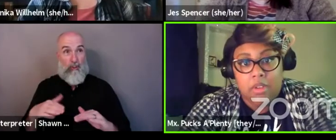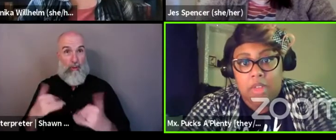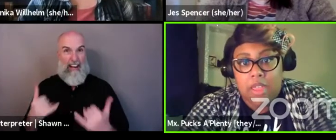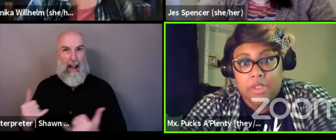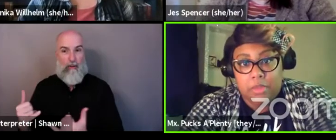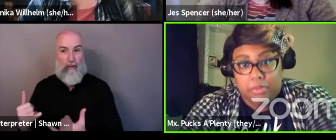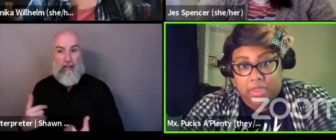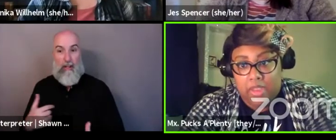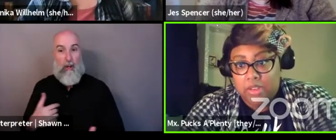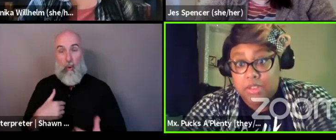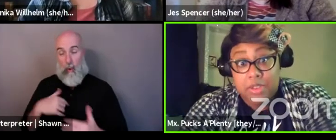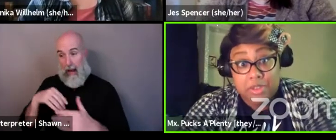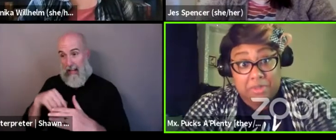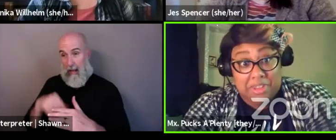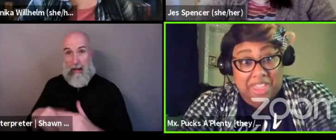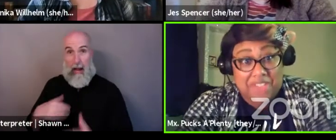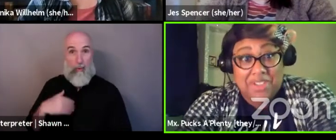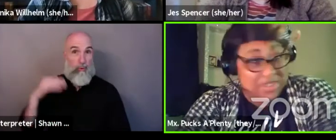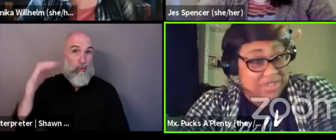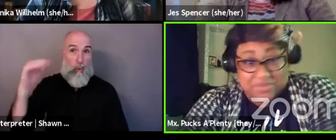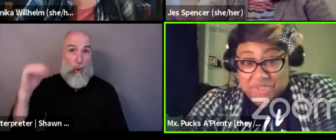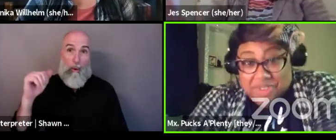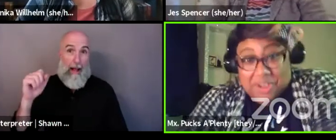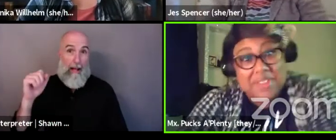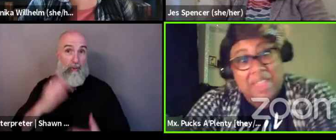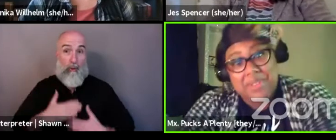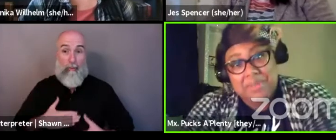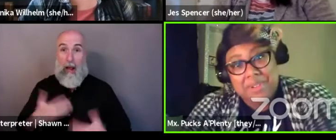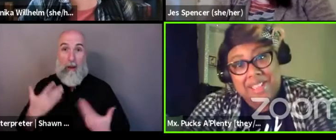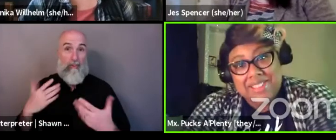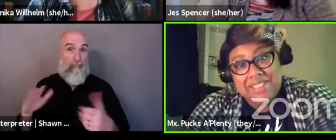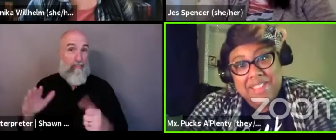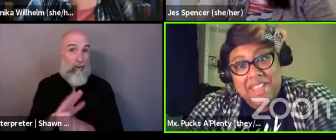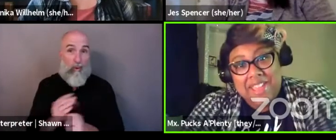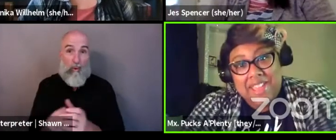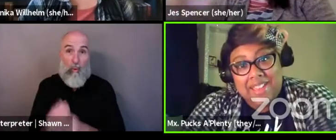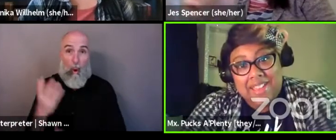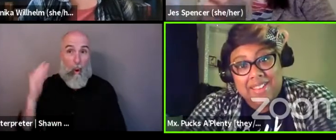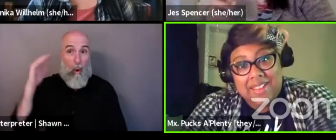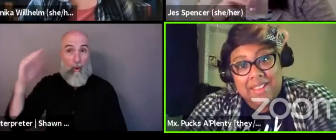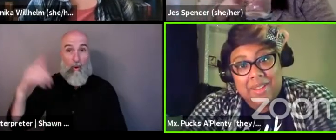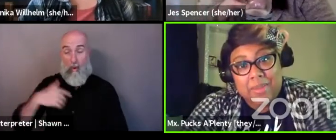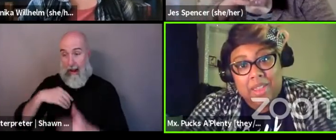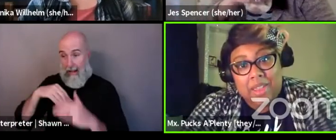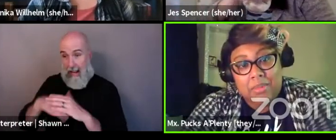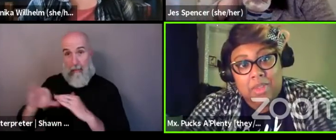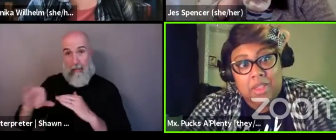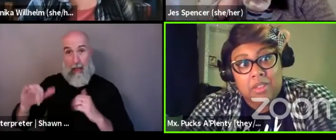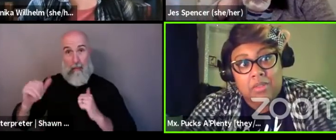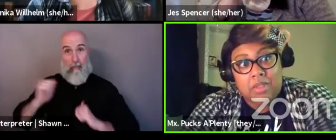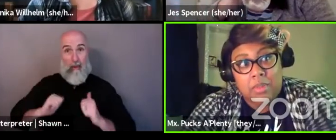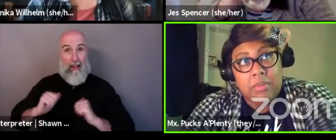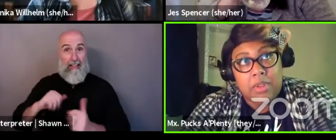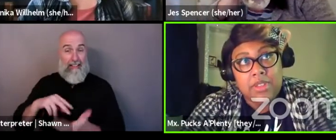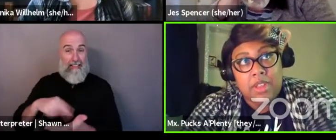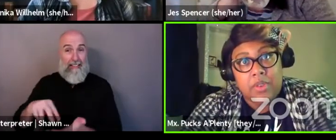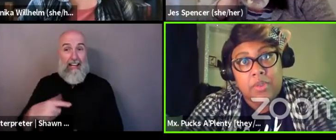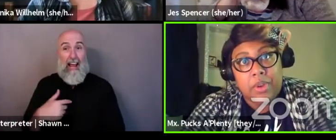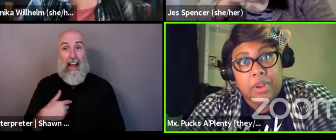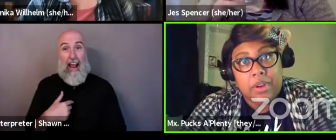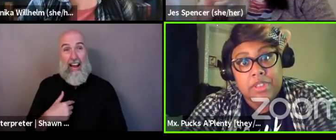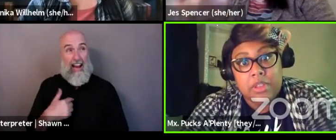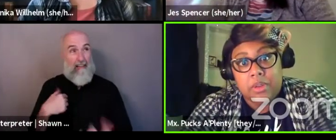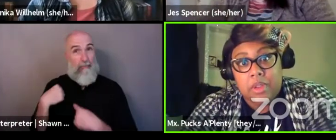was a grown-ass human being, excuse me. When I came, I was fully grown, came into burlesque, and had I've been in burlesque